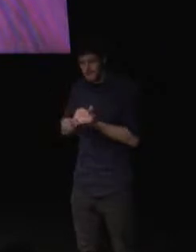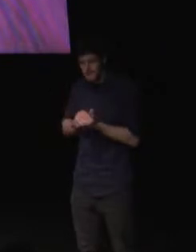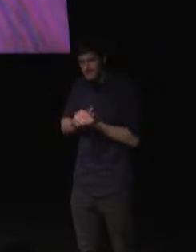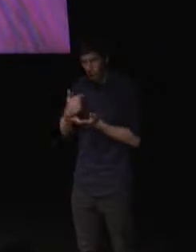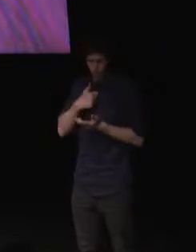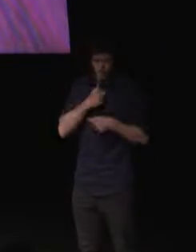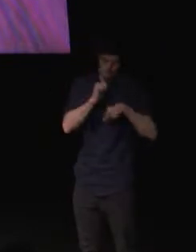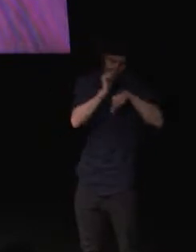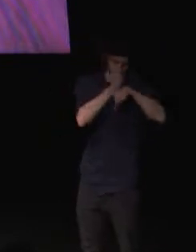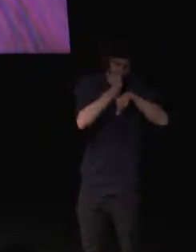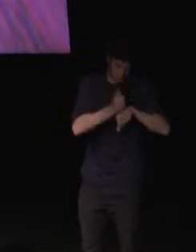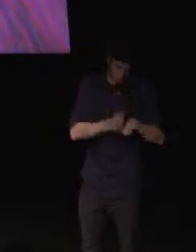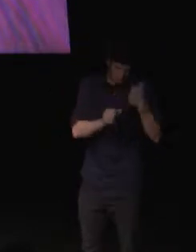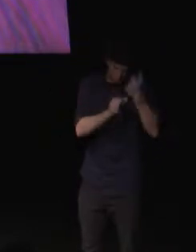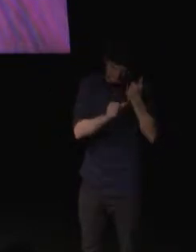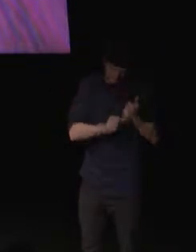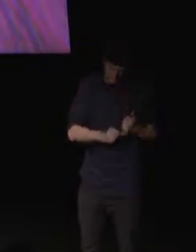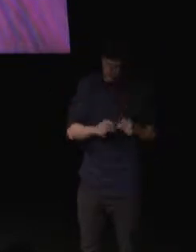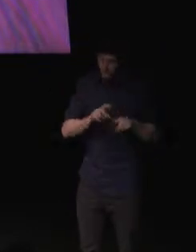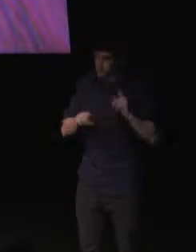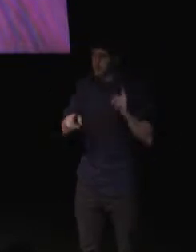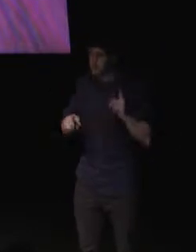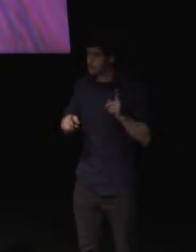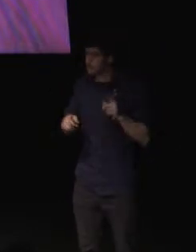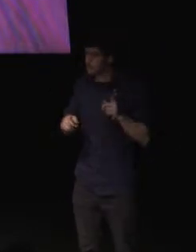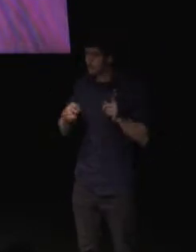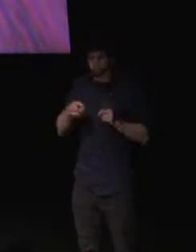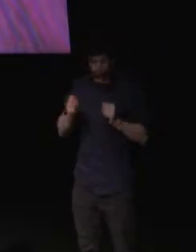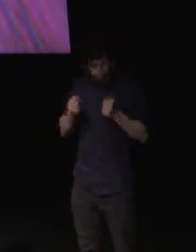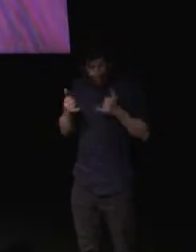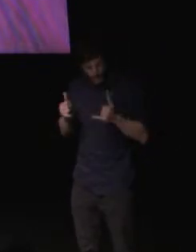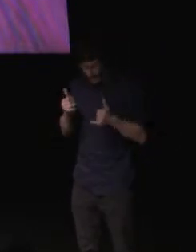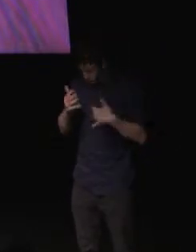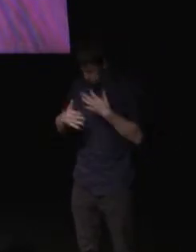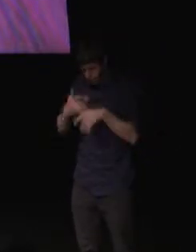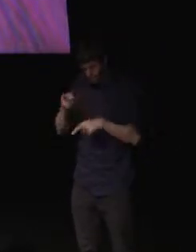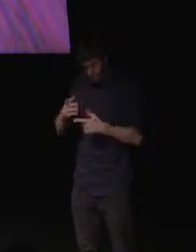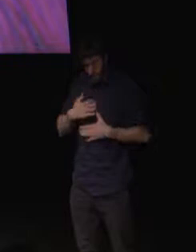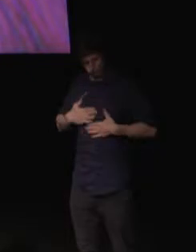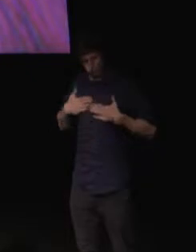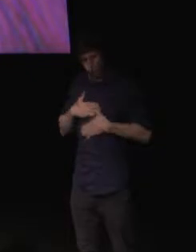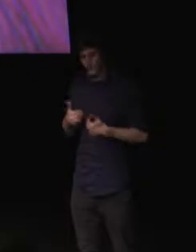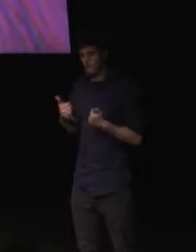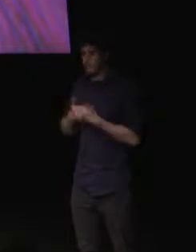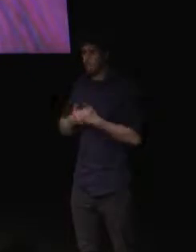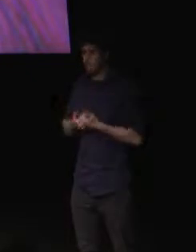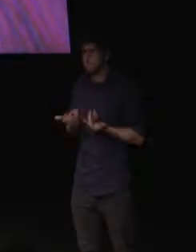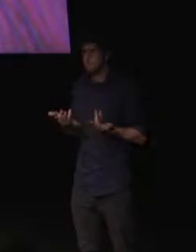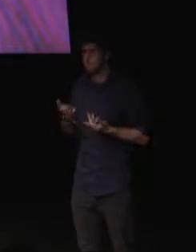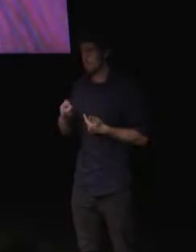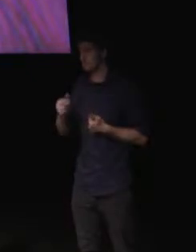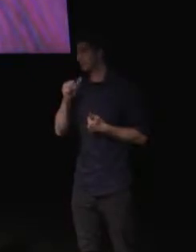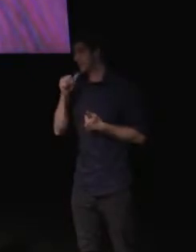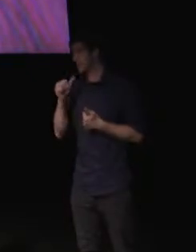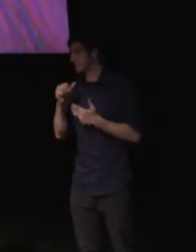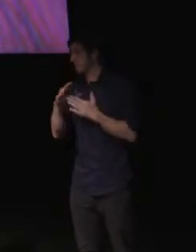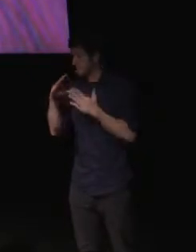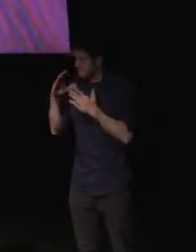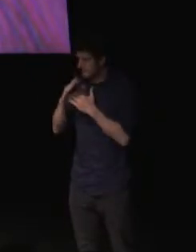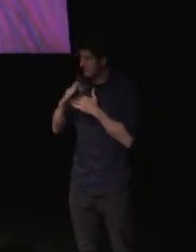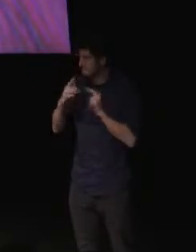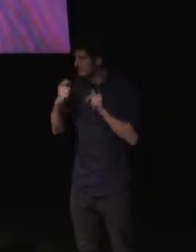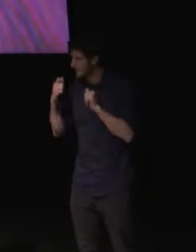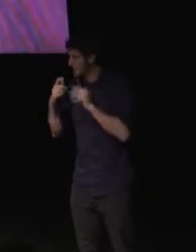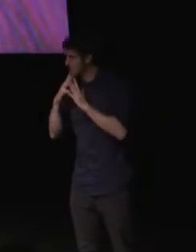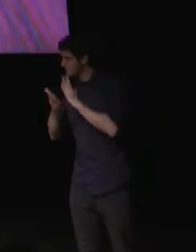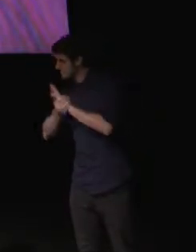her. But like Bryce mentioned before, she was still able to play and she was able to enjoy it. Maybe she wasn't mastering it or she wasn't playing